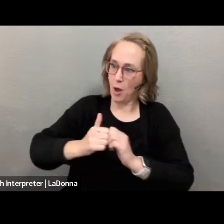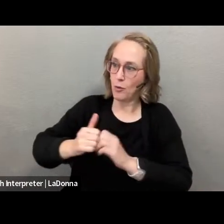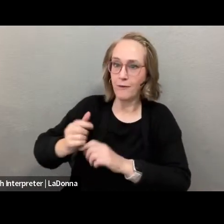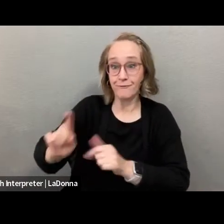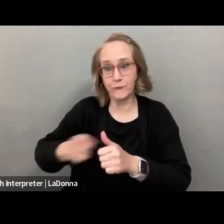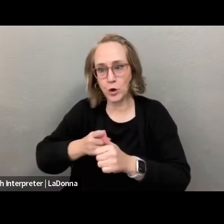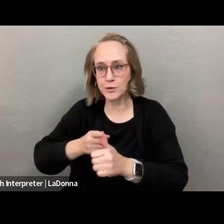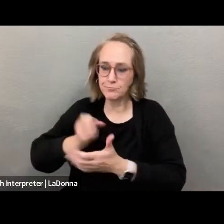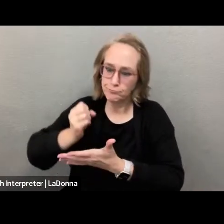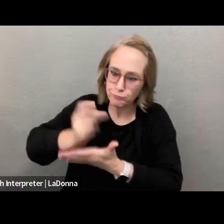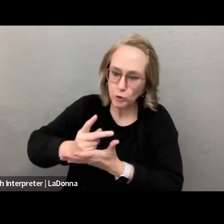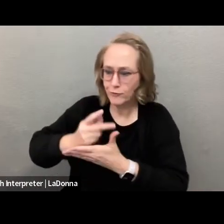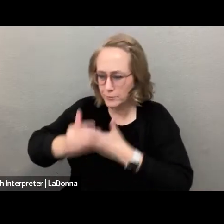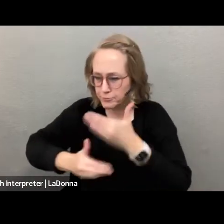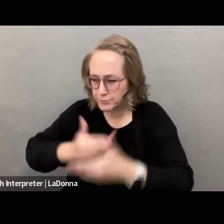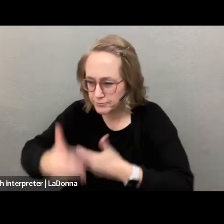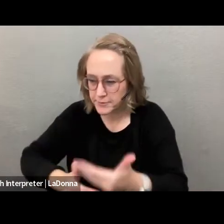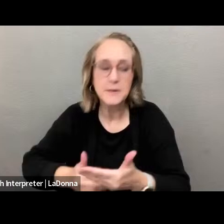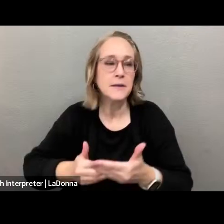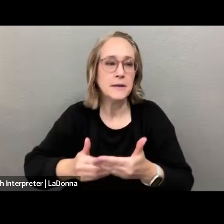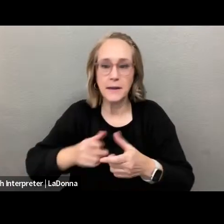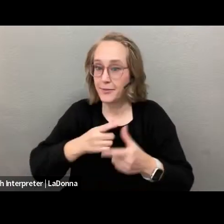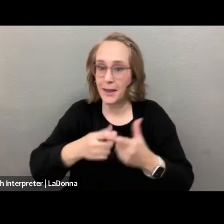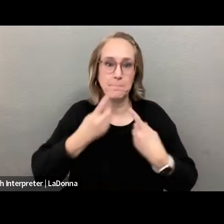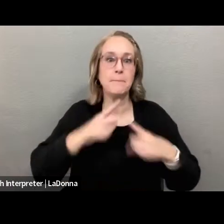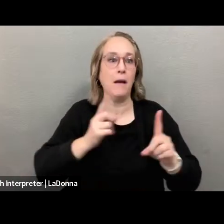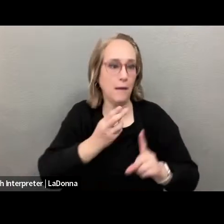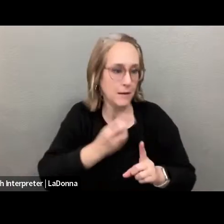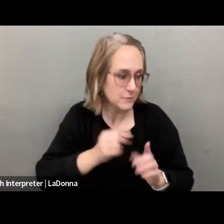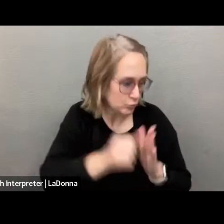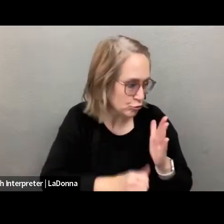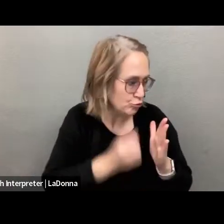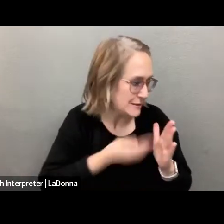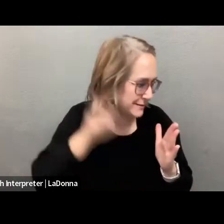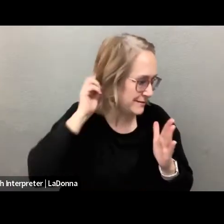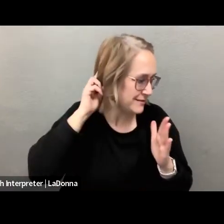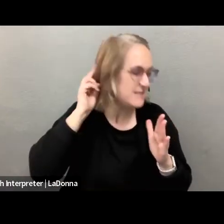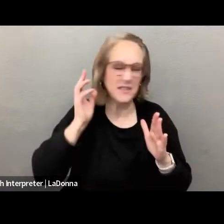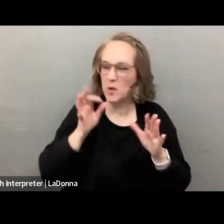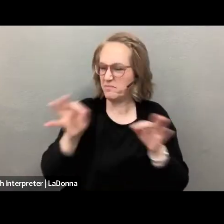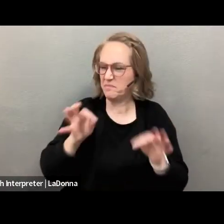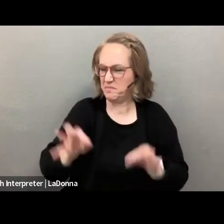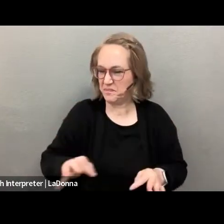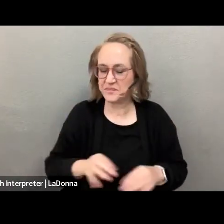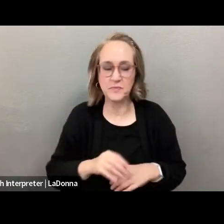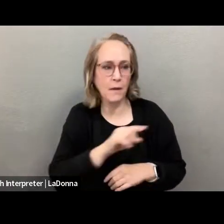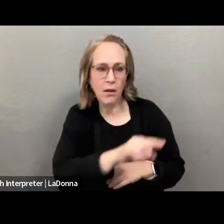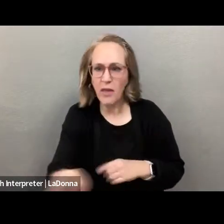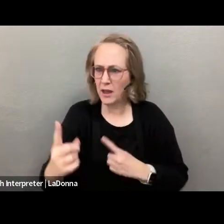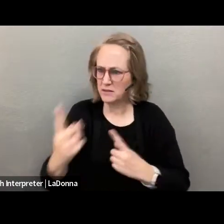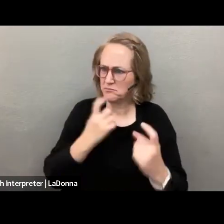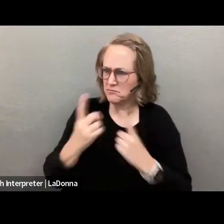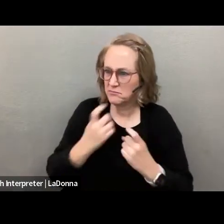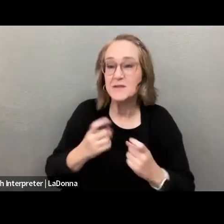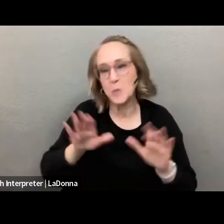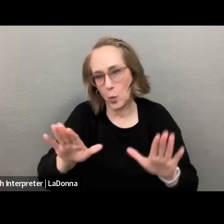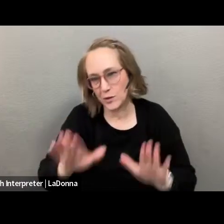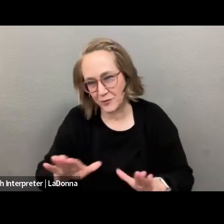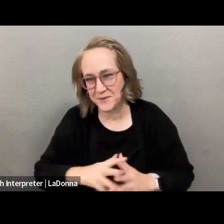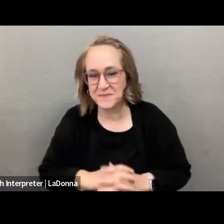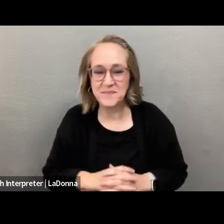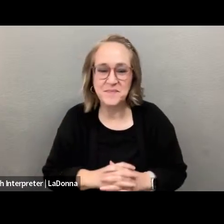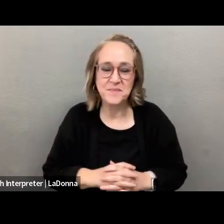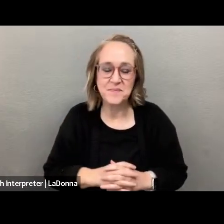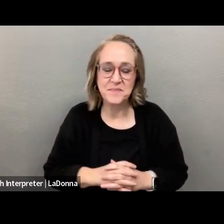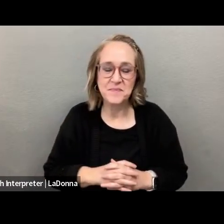implant. People had a lot of great questions, so it was wonderful. We also presented for